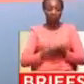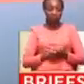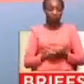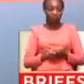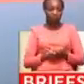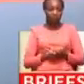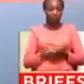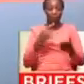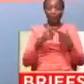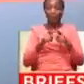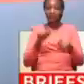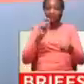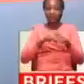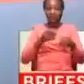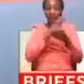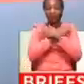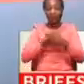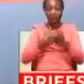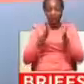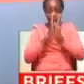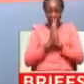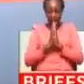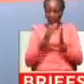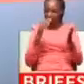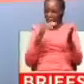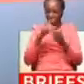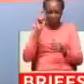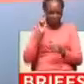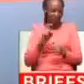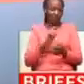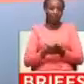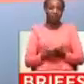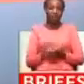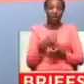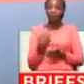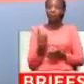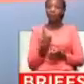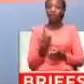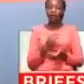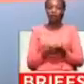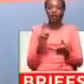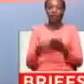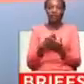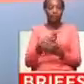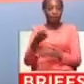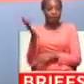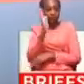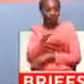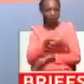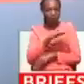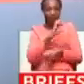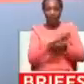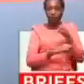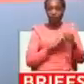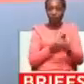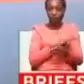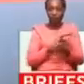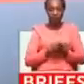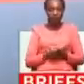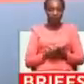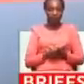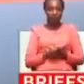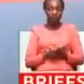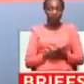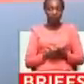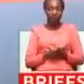stopped. And then it left me alone. And then I went back into the movie theater. And obviously,